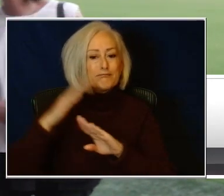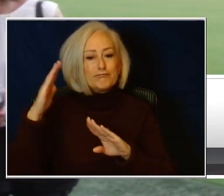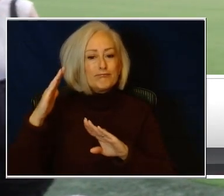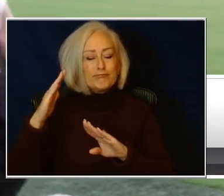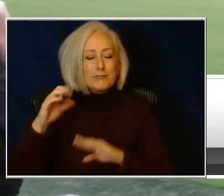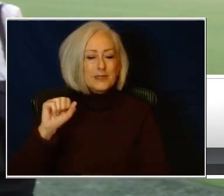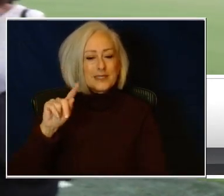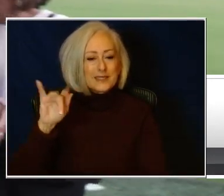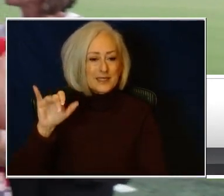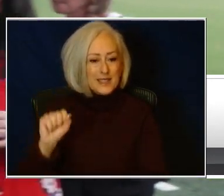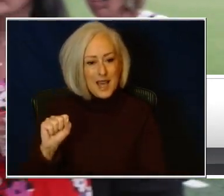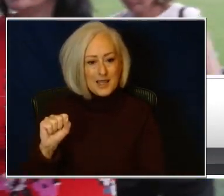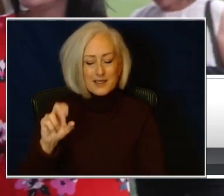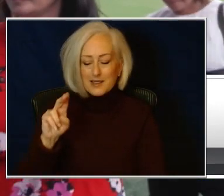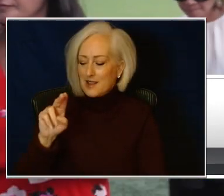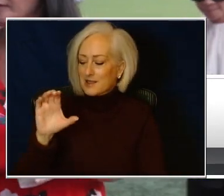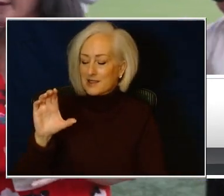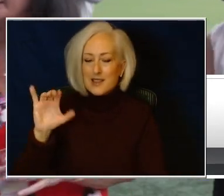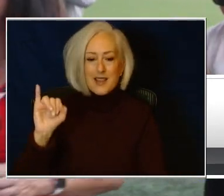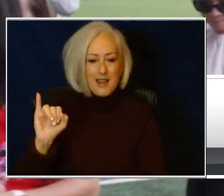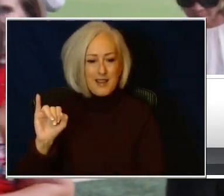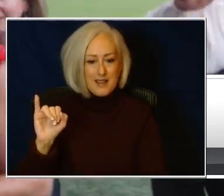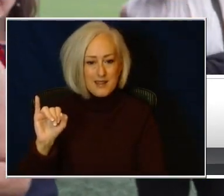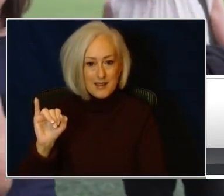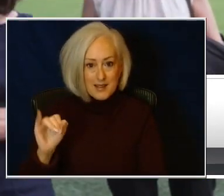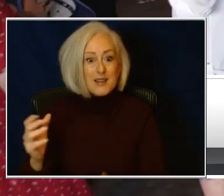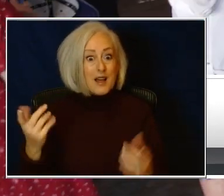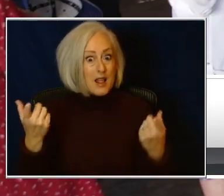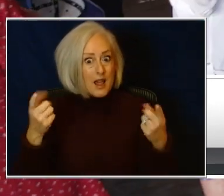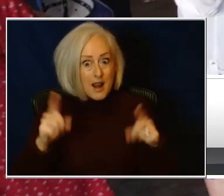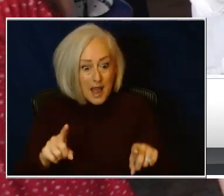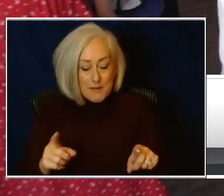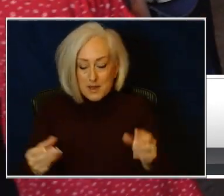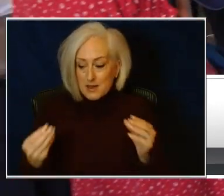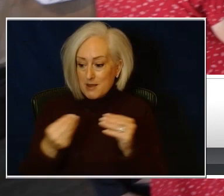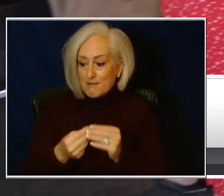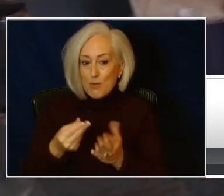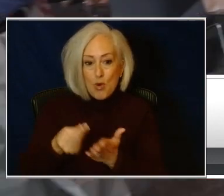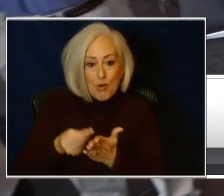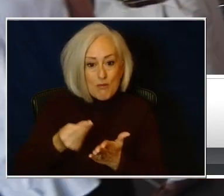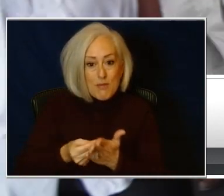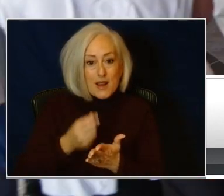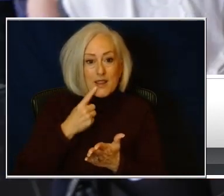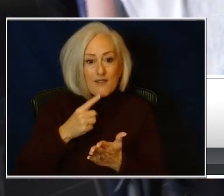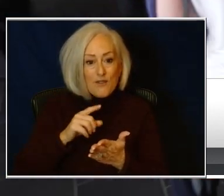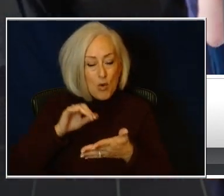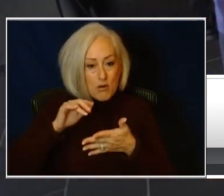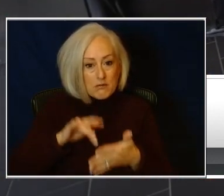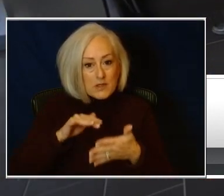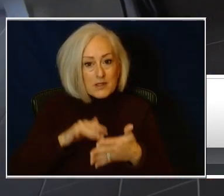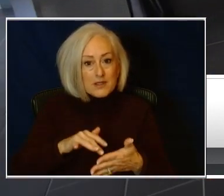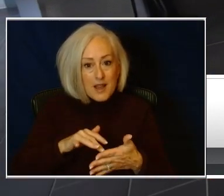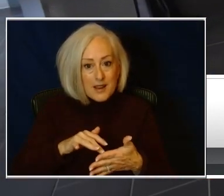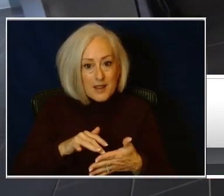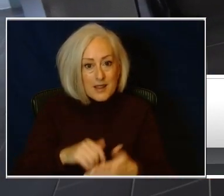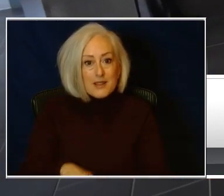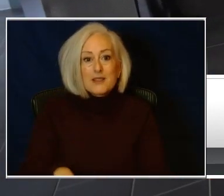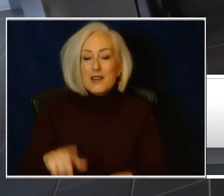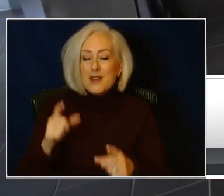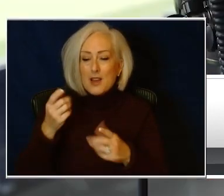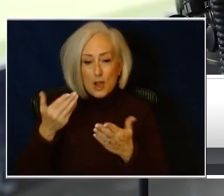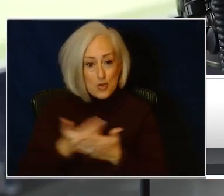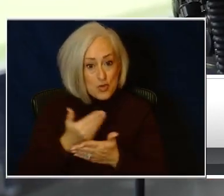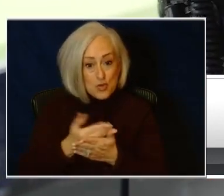has happened, including more funding for cancer trials to keep patients closer to home, as well as a vision for a new research and clinical